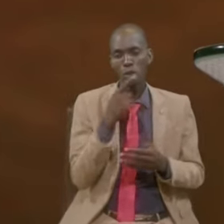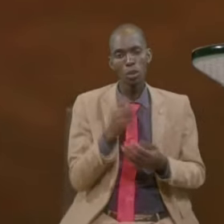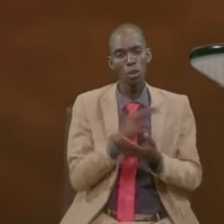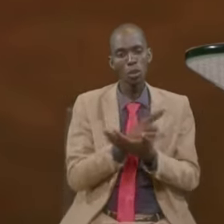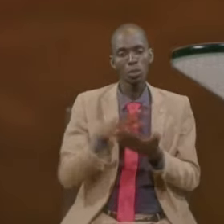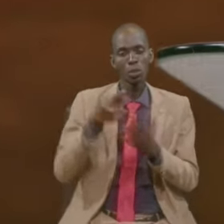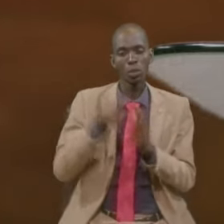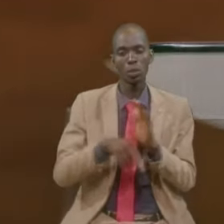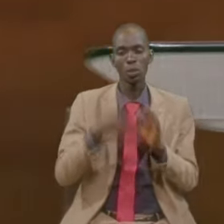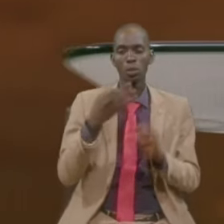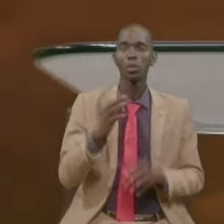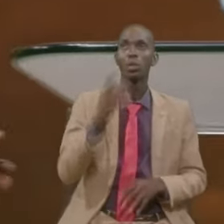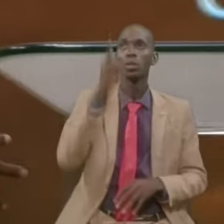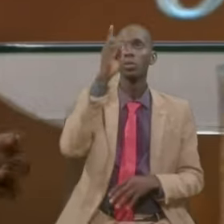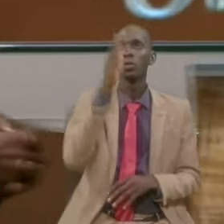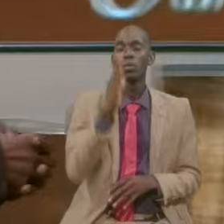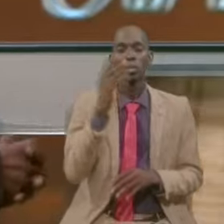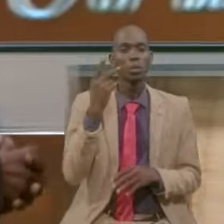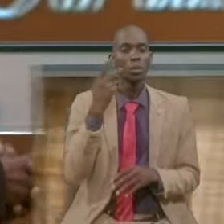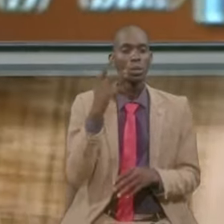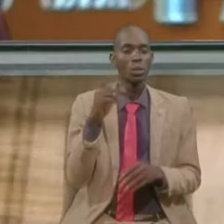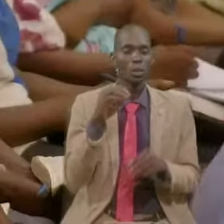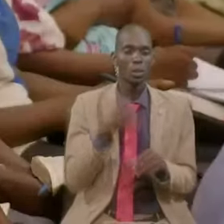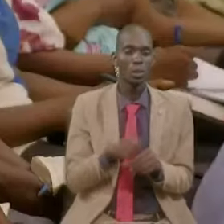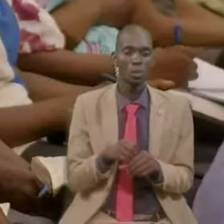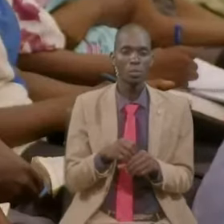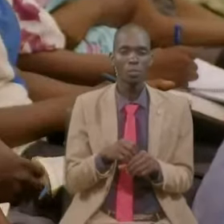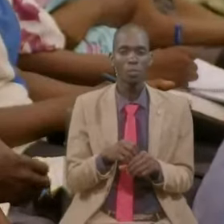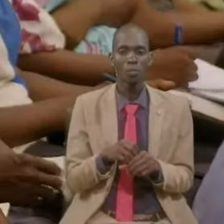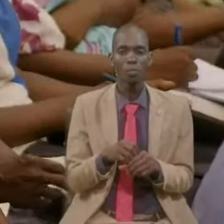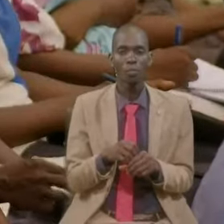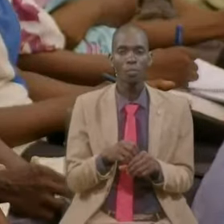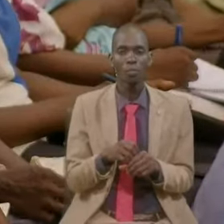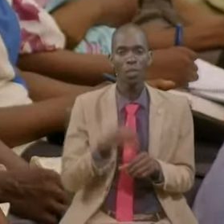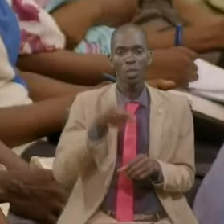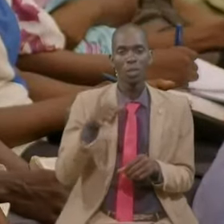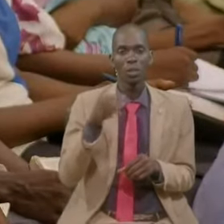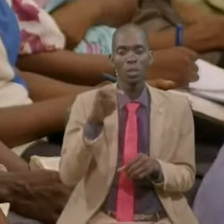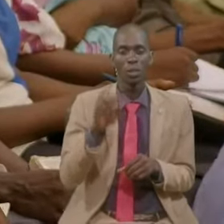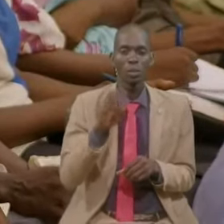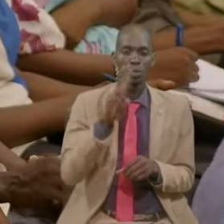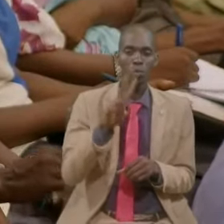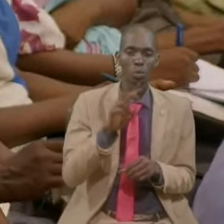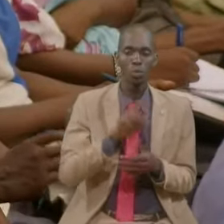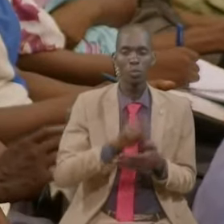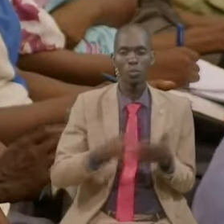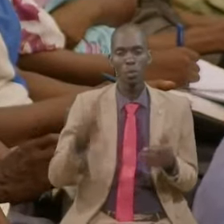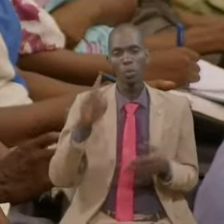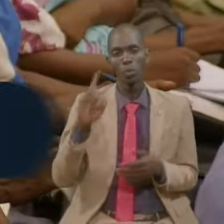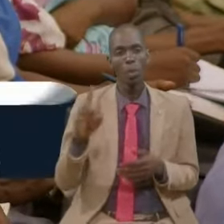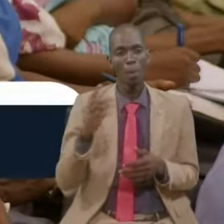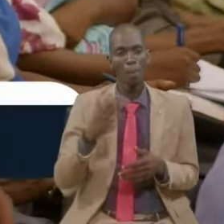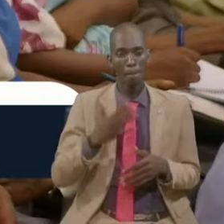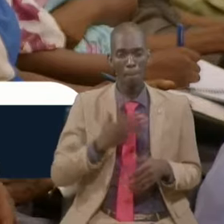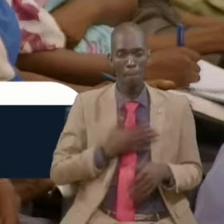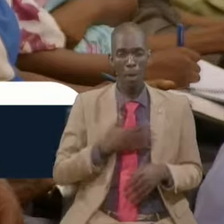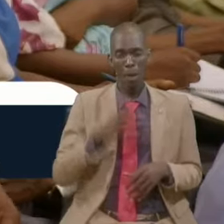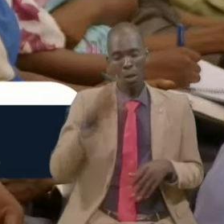Look at chapter 2, and we're looking at verse 1. In chapter 2, verse 1, my brethren,